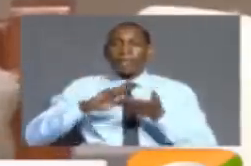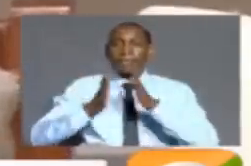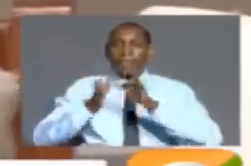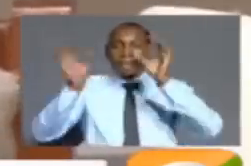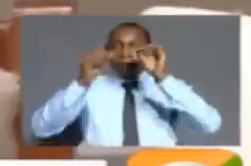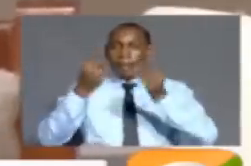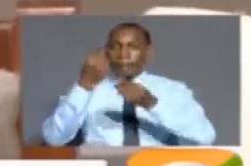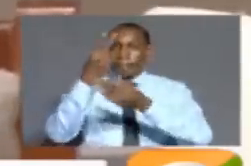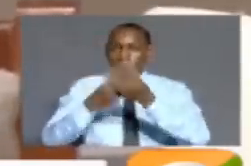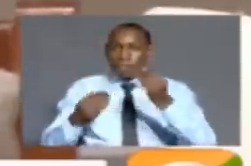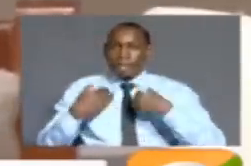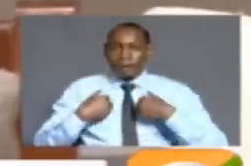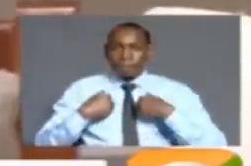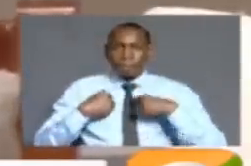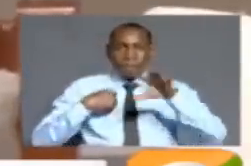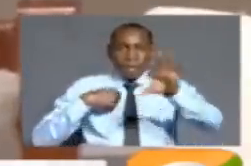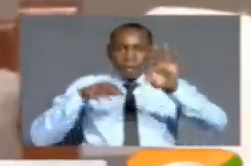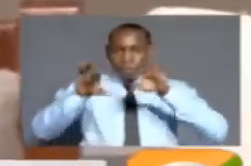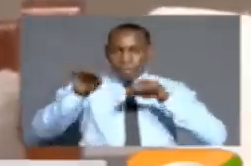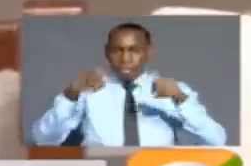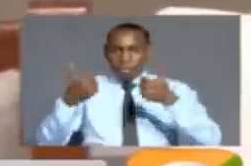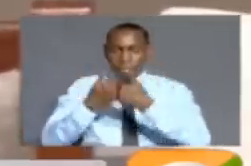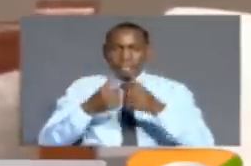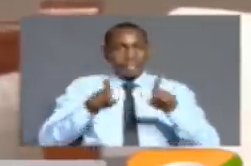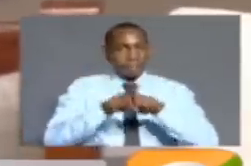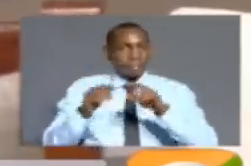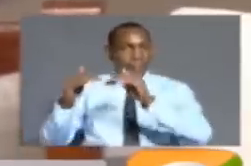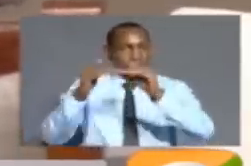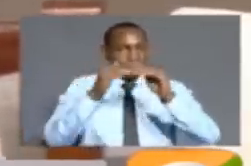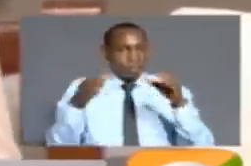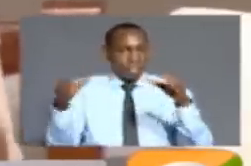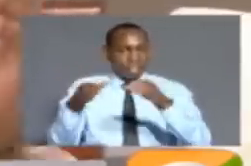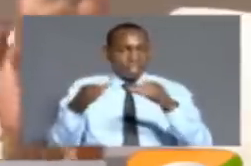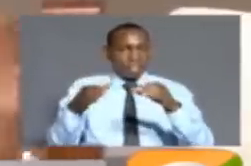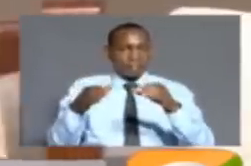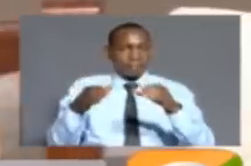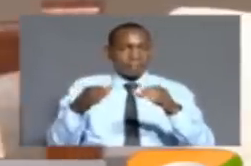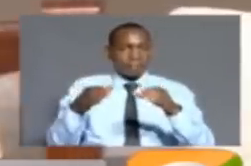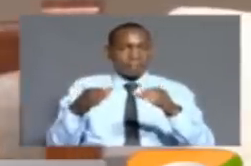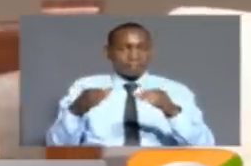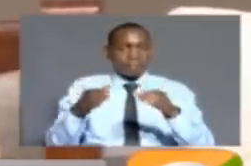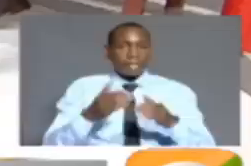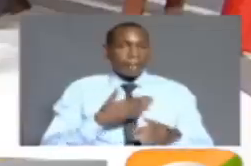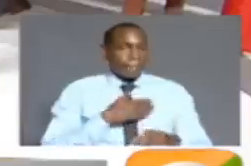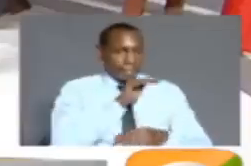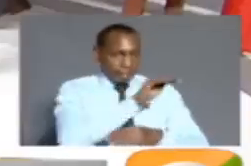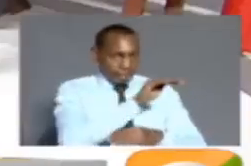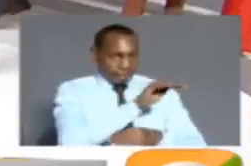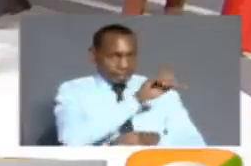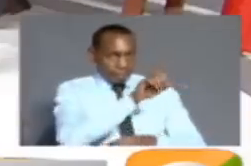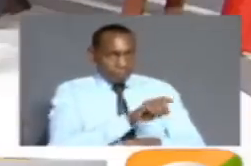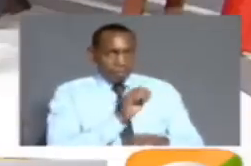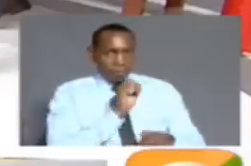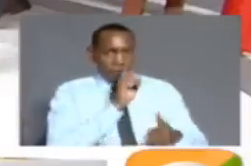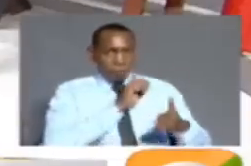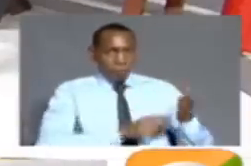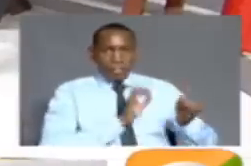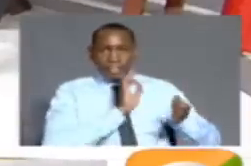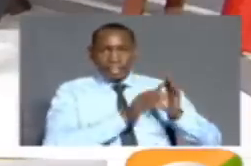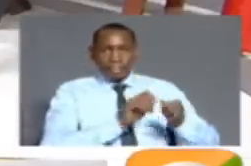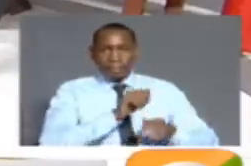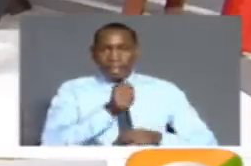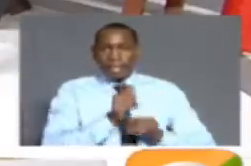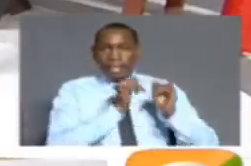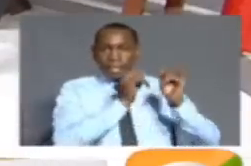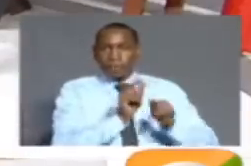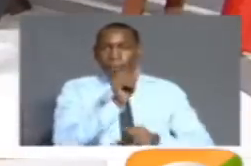both go in for a nomination contest. Right. So we are also a very democratic party. Sure. And that's why he says somebody Let me ask there. You this question. What if someone new